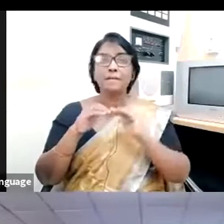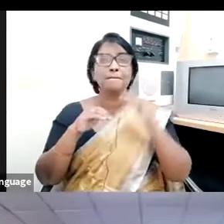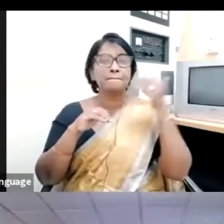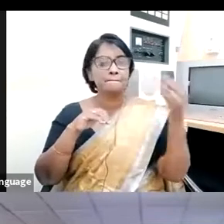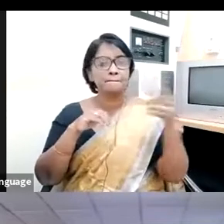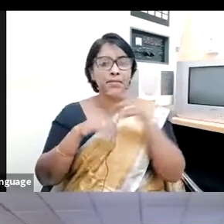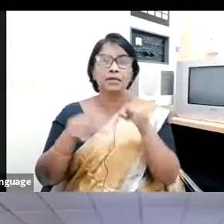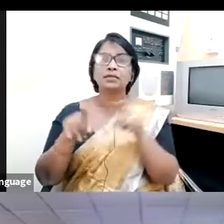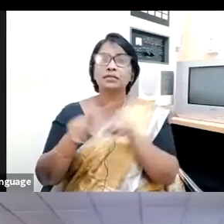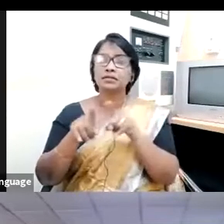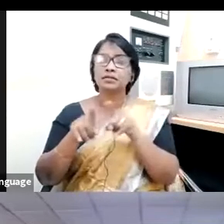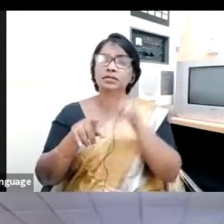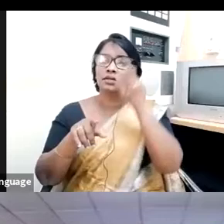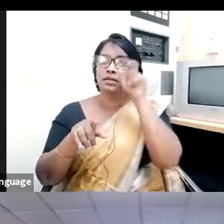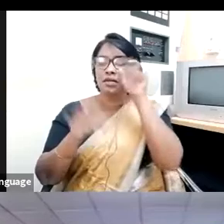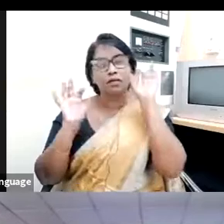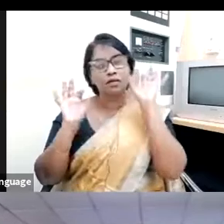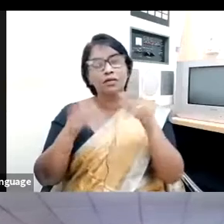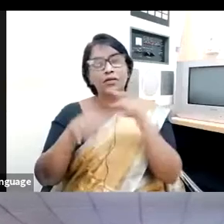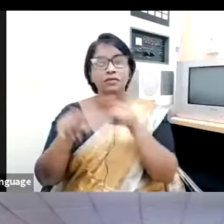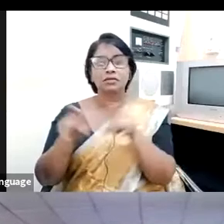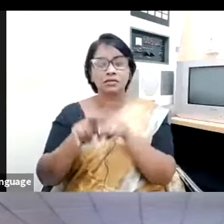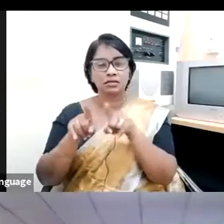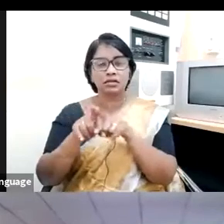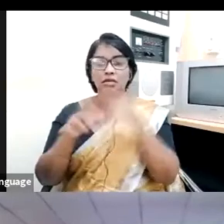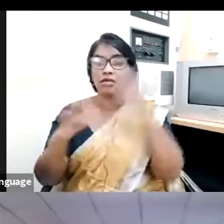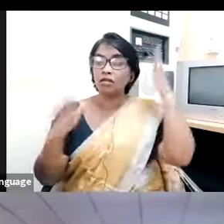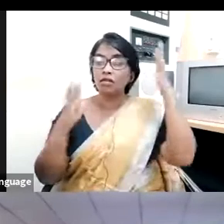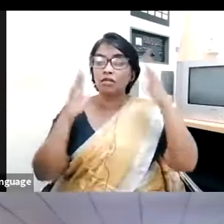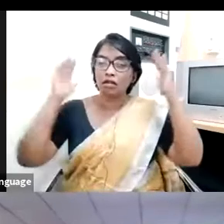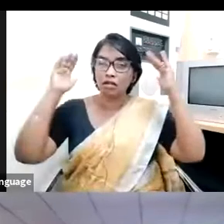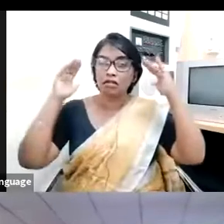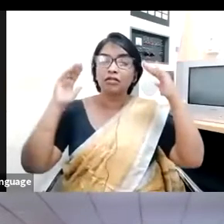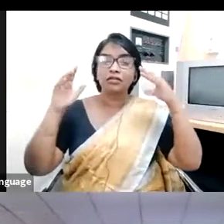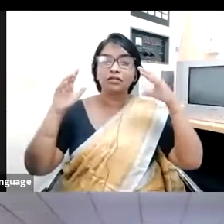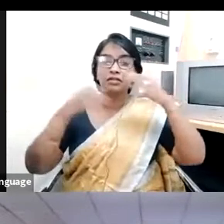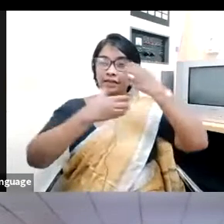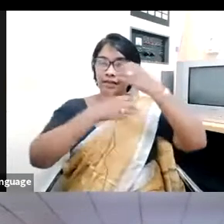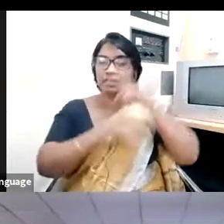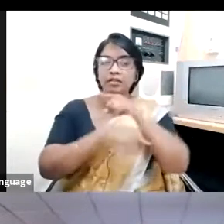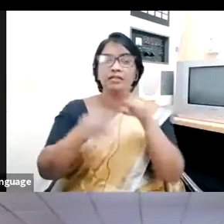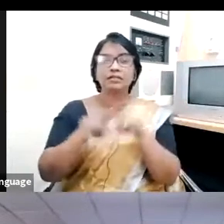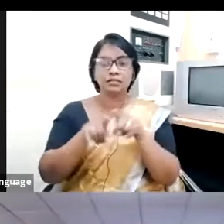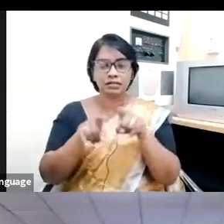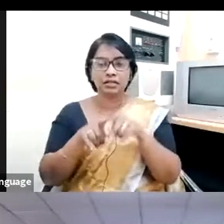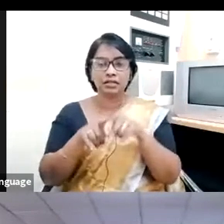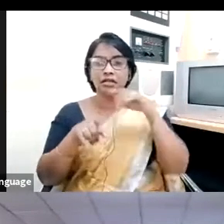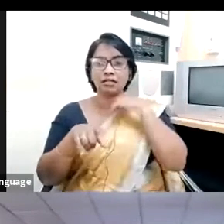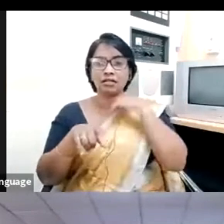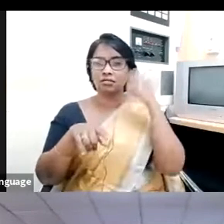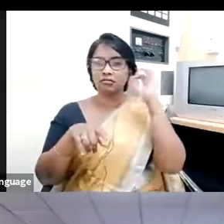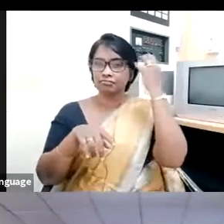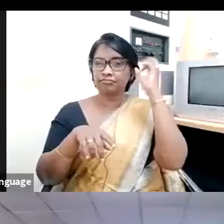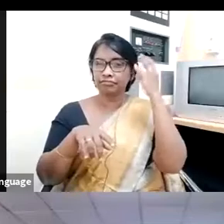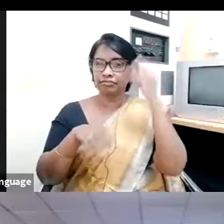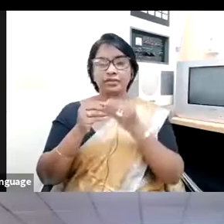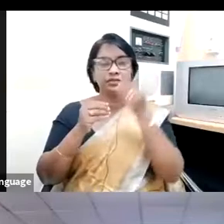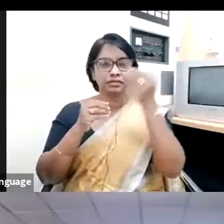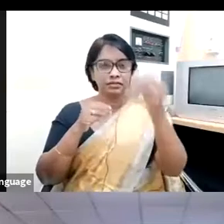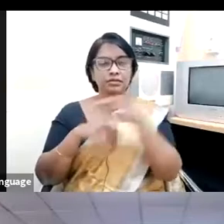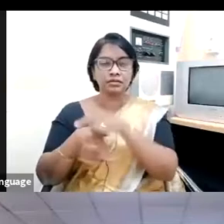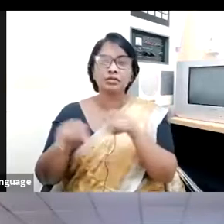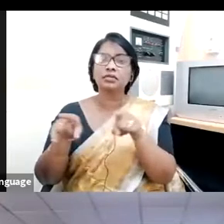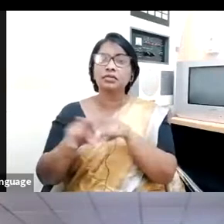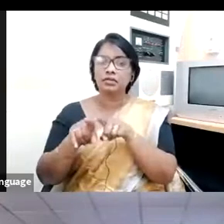has already given us a code red and said that is when we are most likely to cross